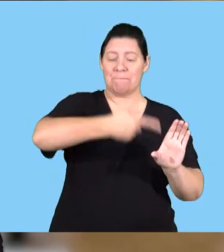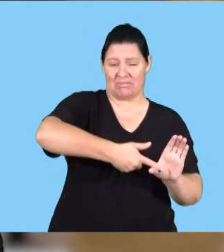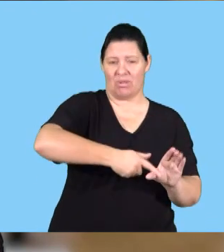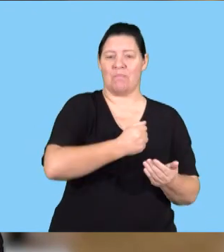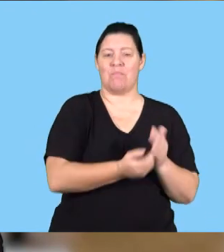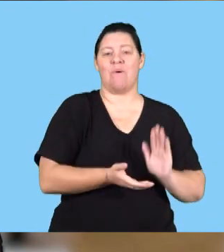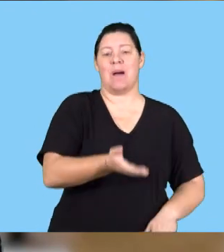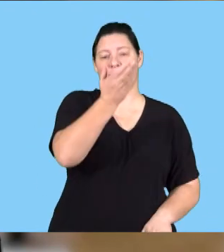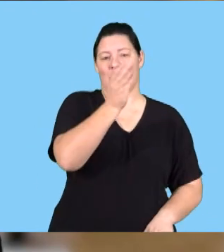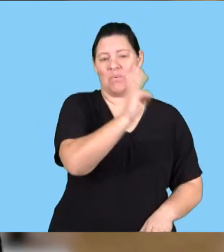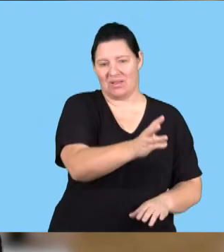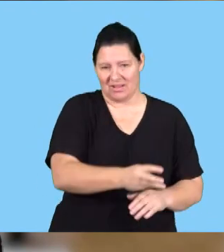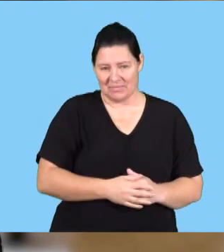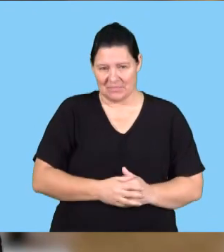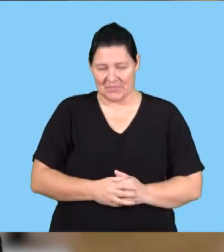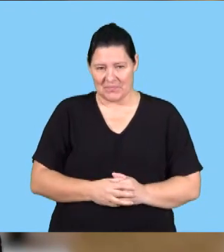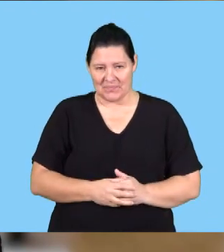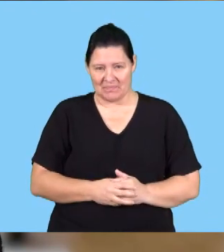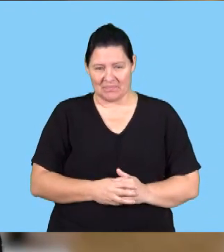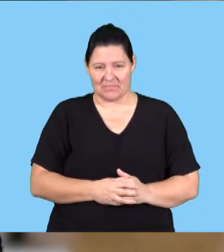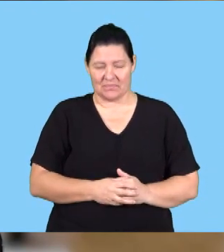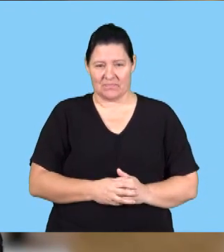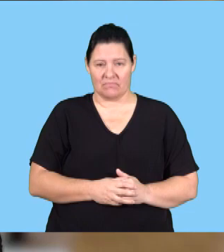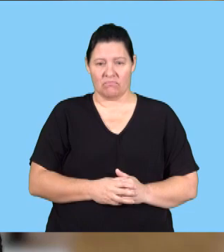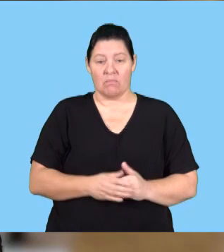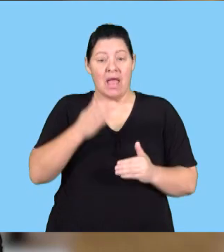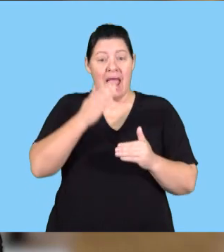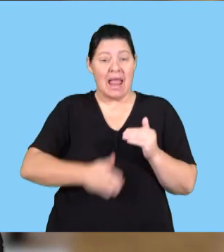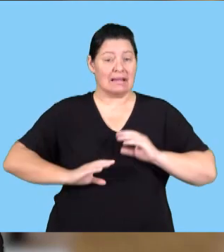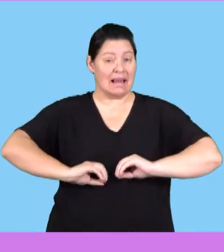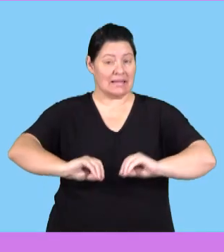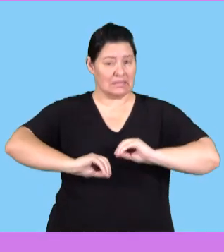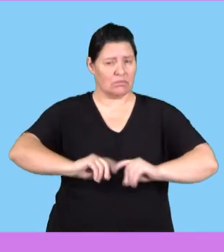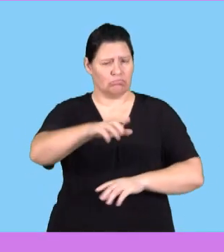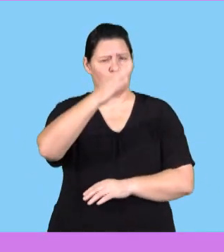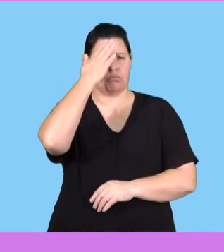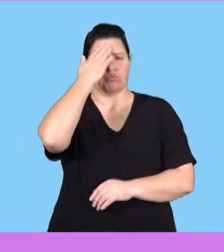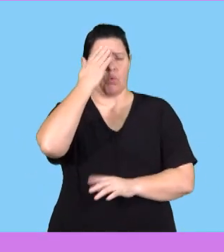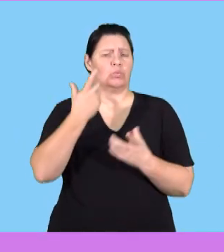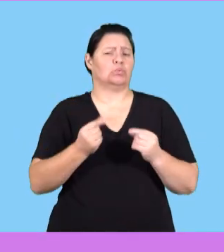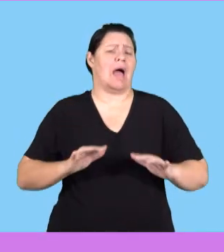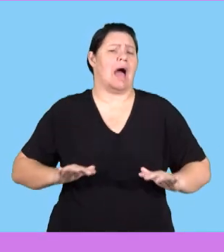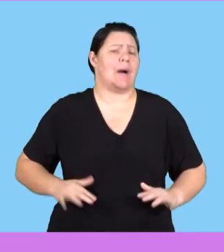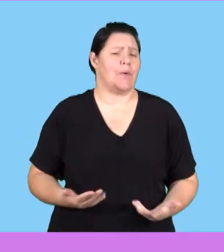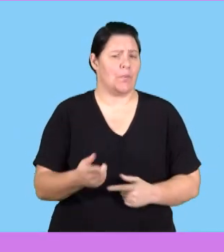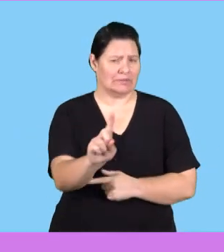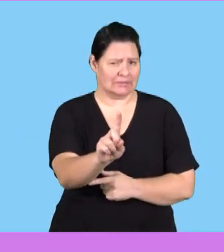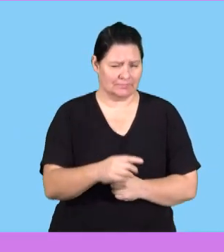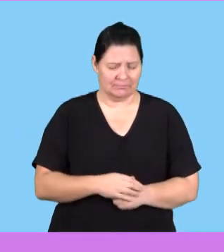of petrol will also be higher. By the end of this lesson, you should be